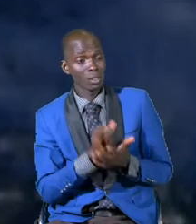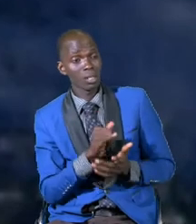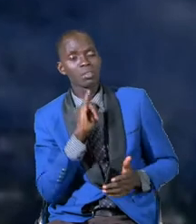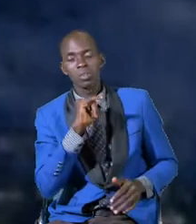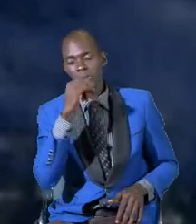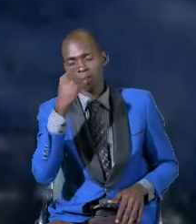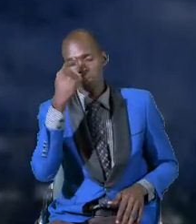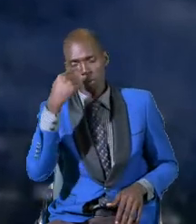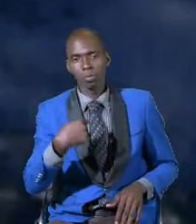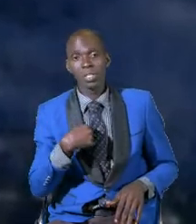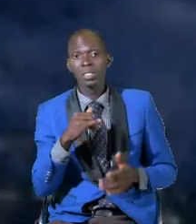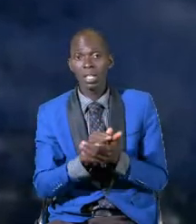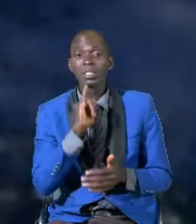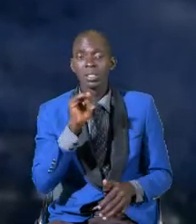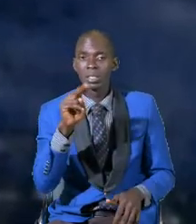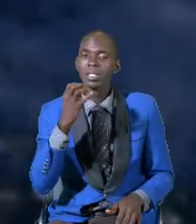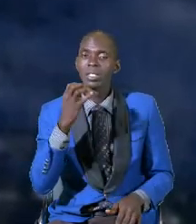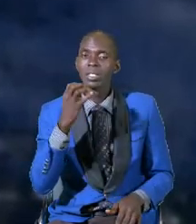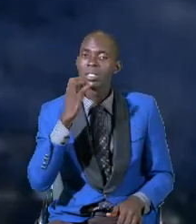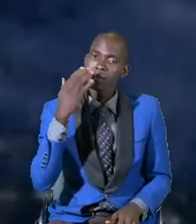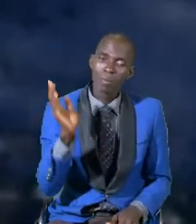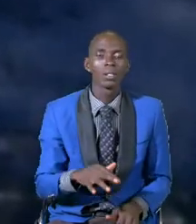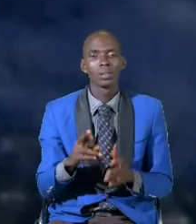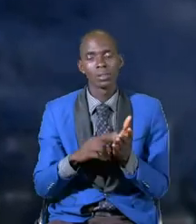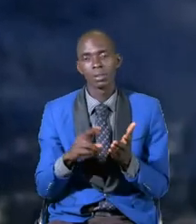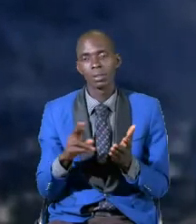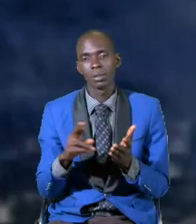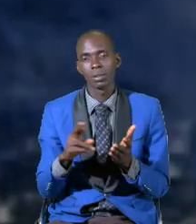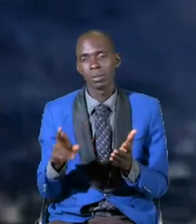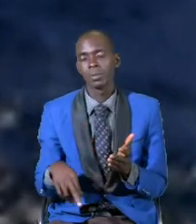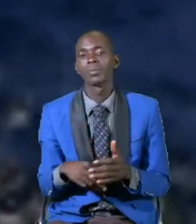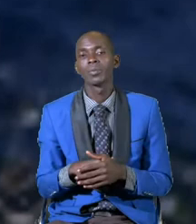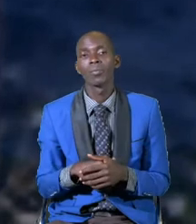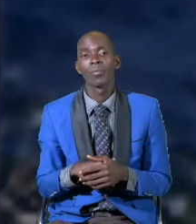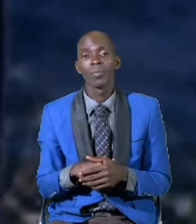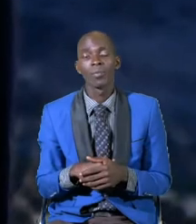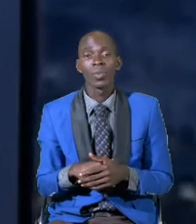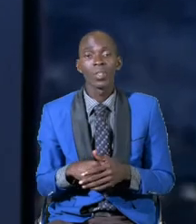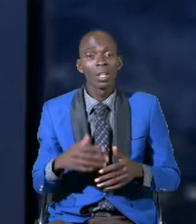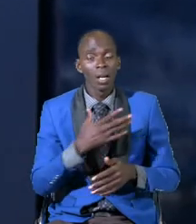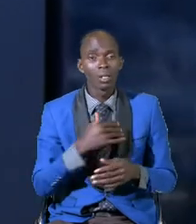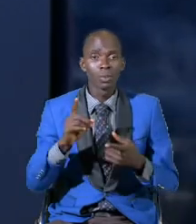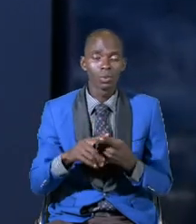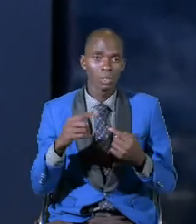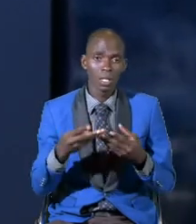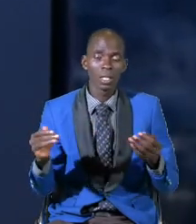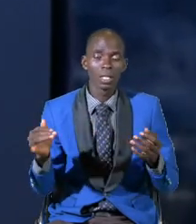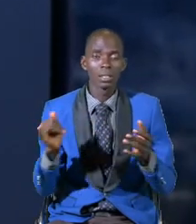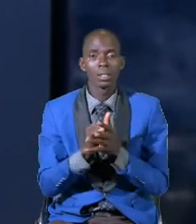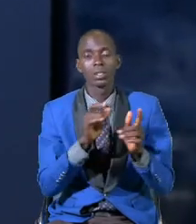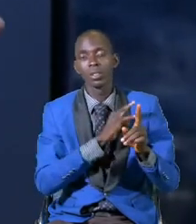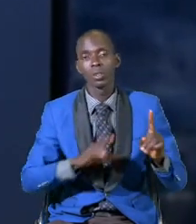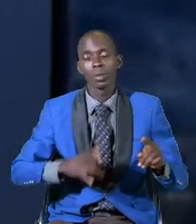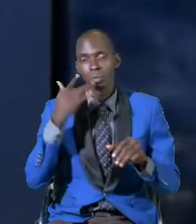evil report there of the land, which they search unto the children of Israel, saying,